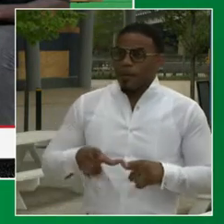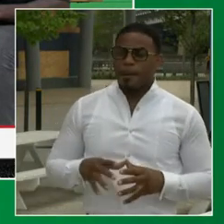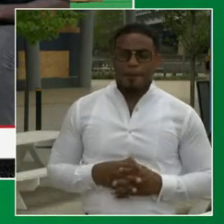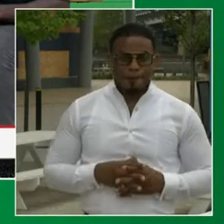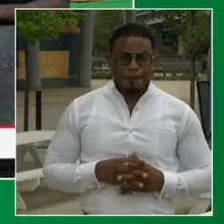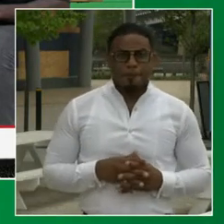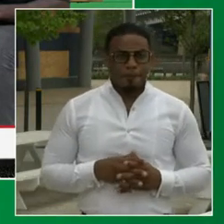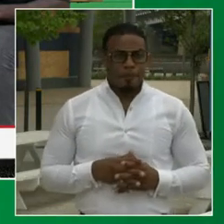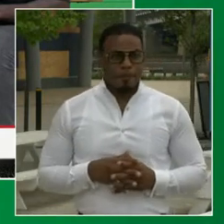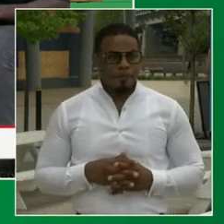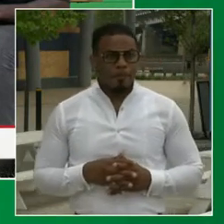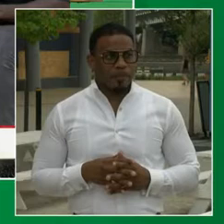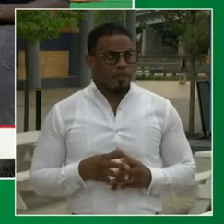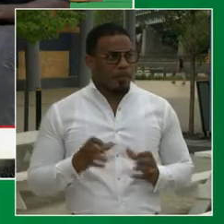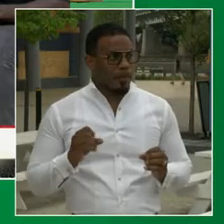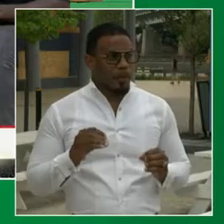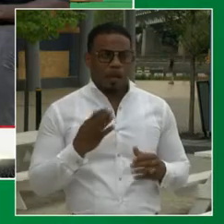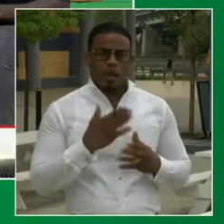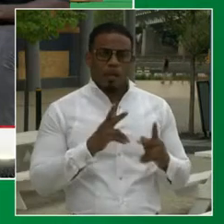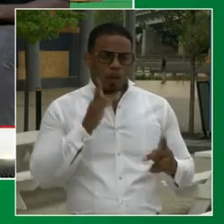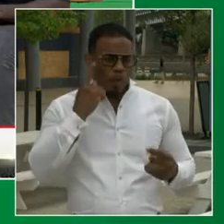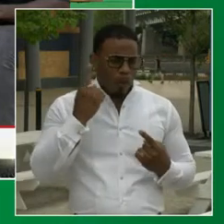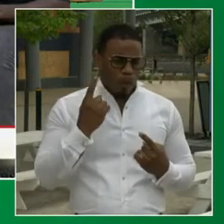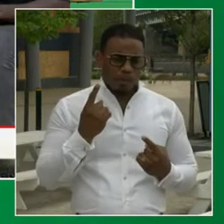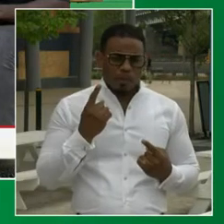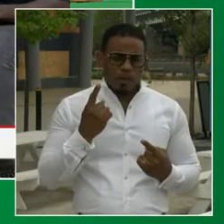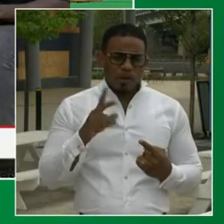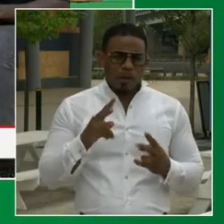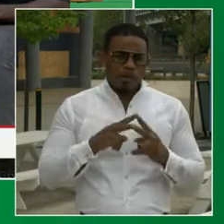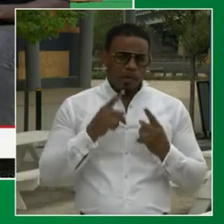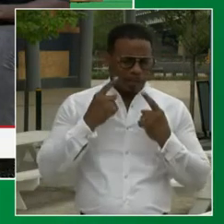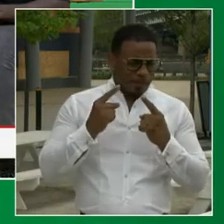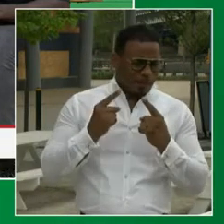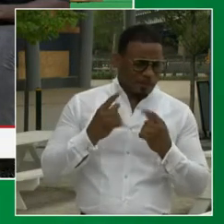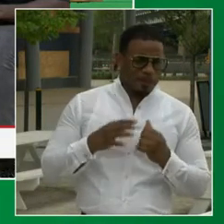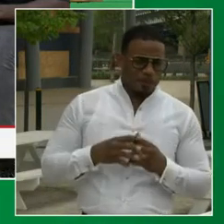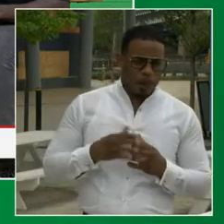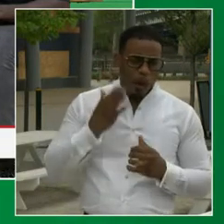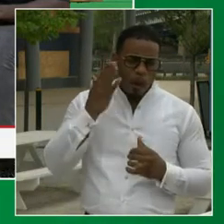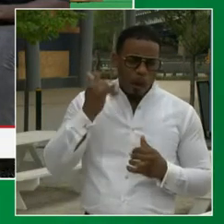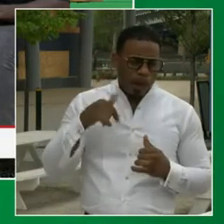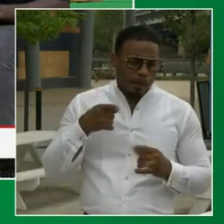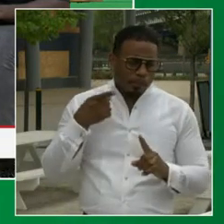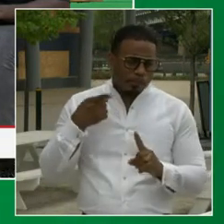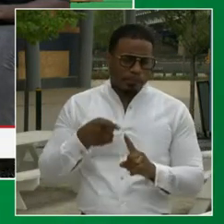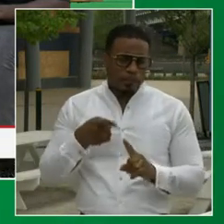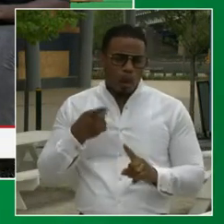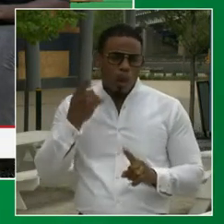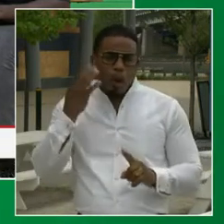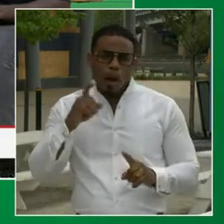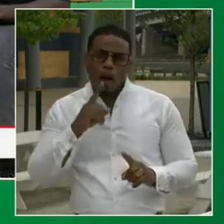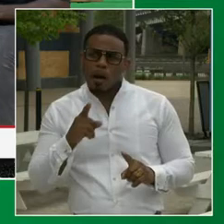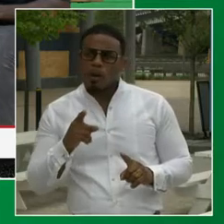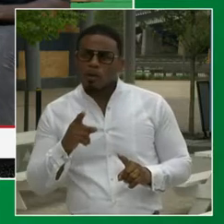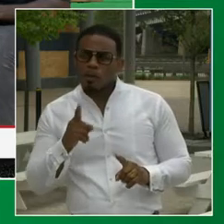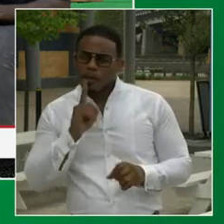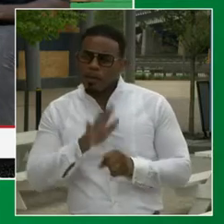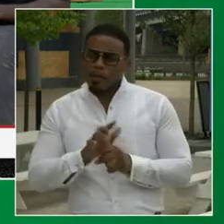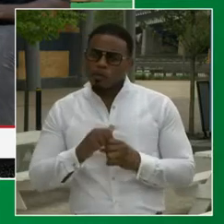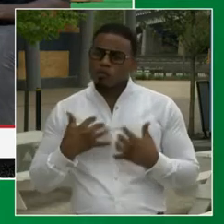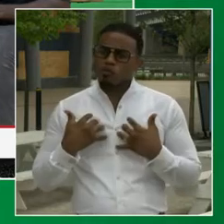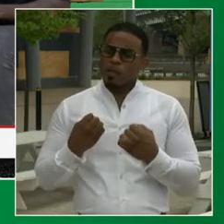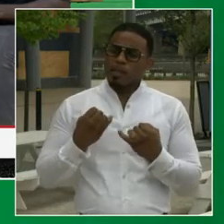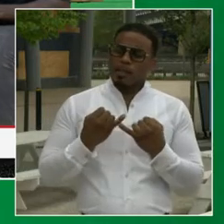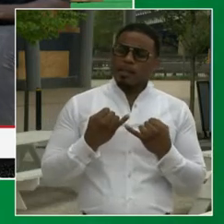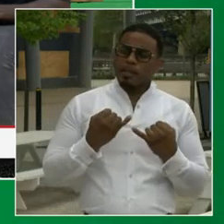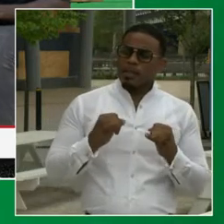location. So some people are going to wonder, you're very successful, why this pursuit, and why are you committed to